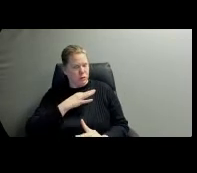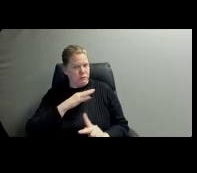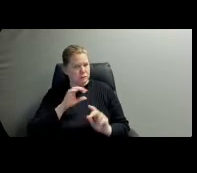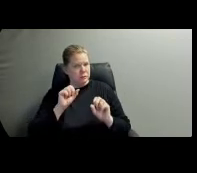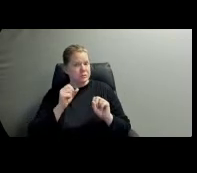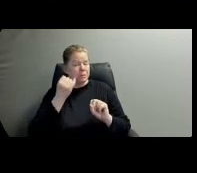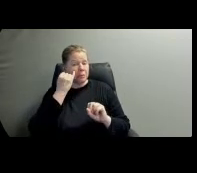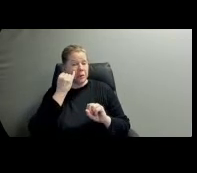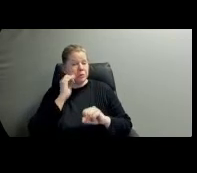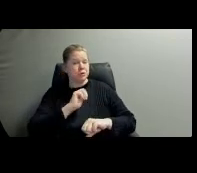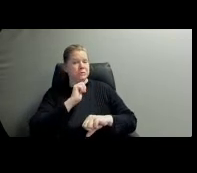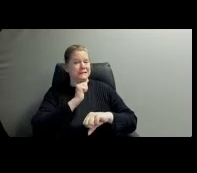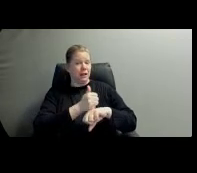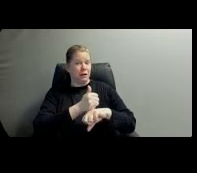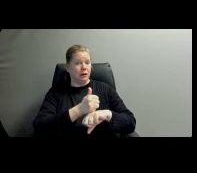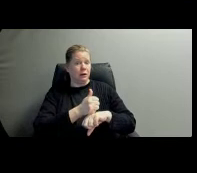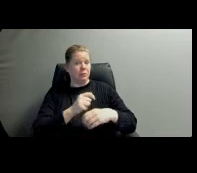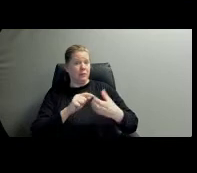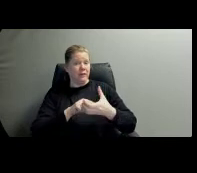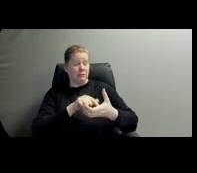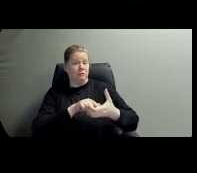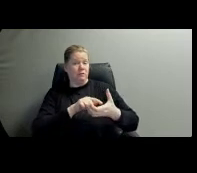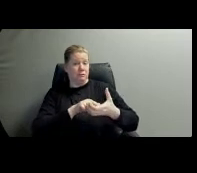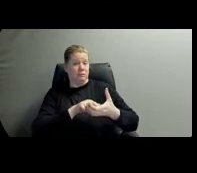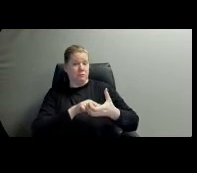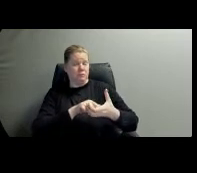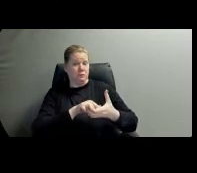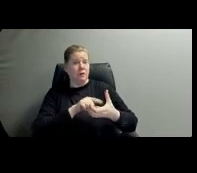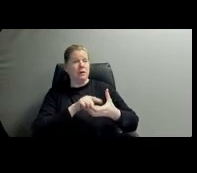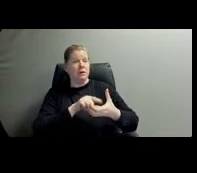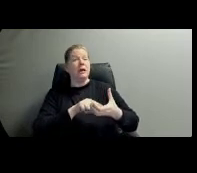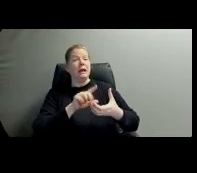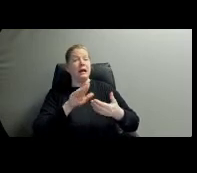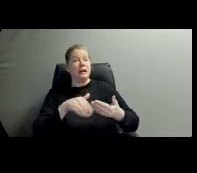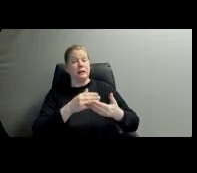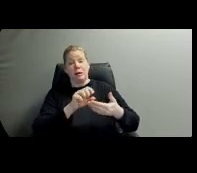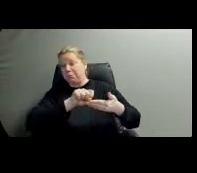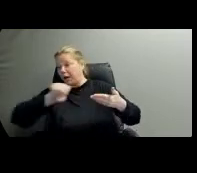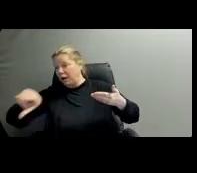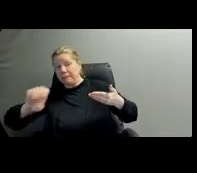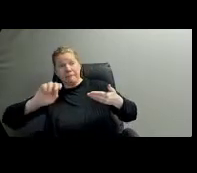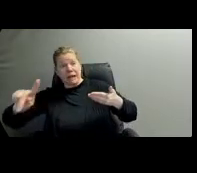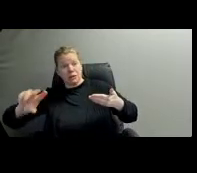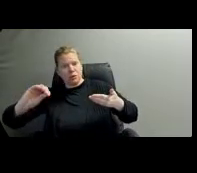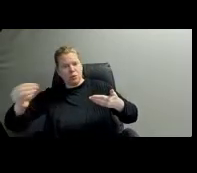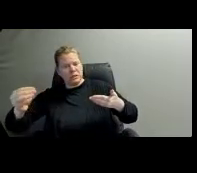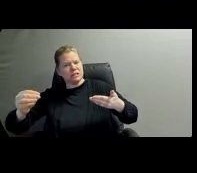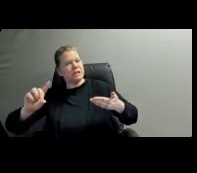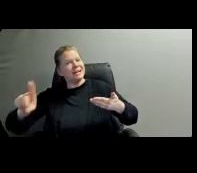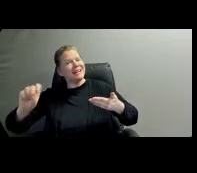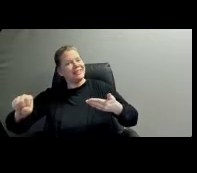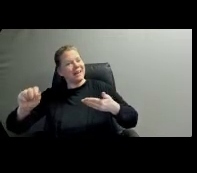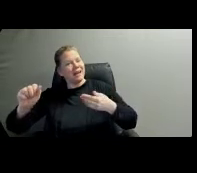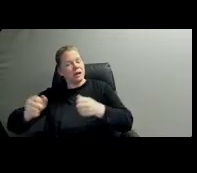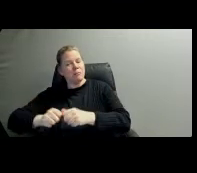model trained, we are sending the trained model back to the organization. Can my data be extracted back from